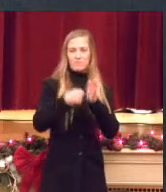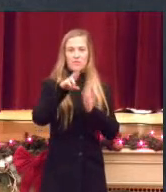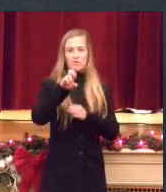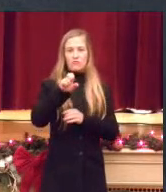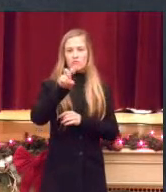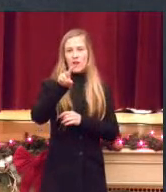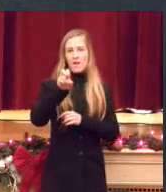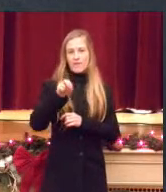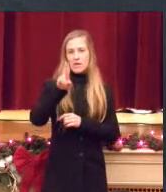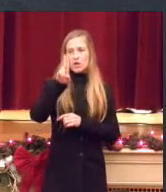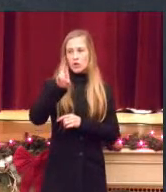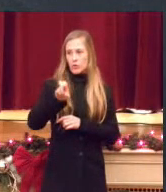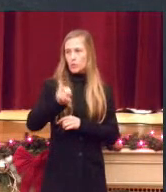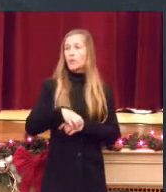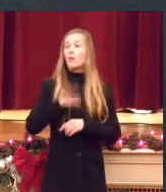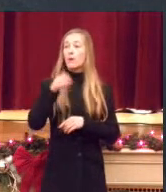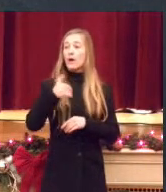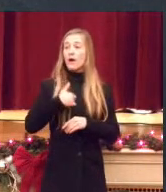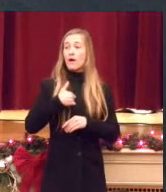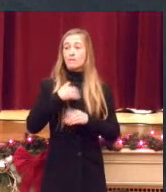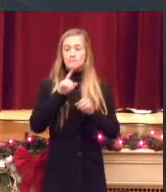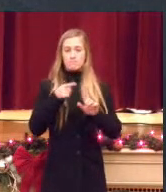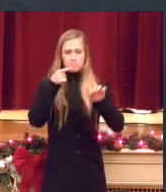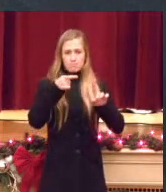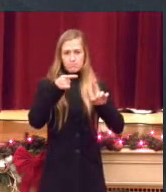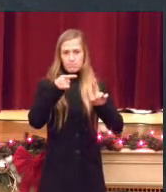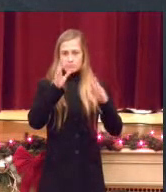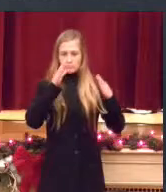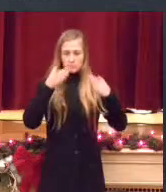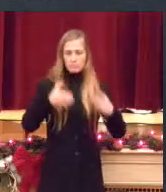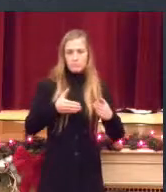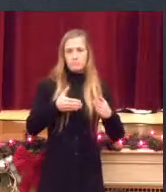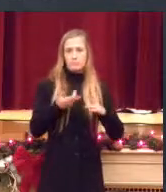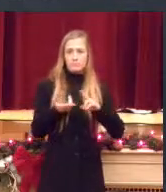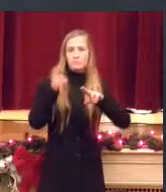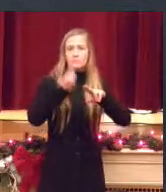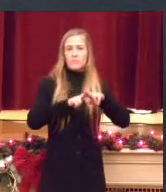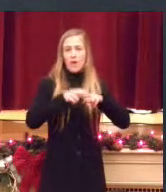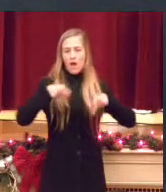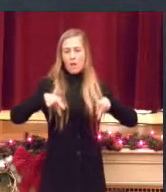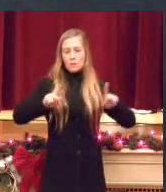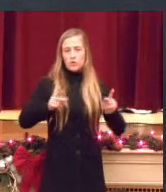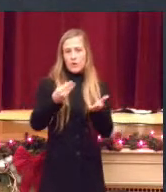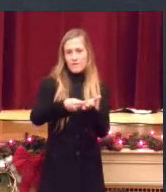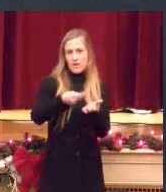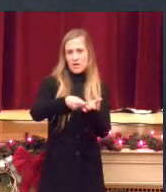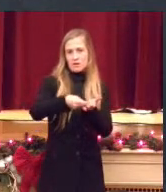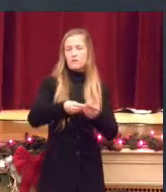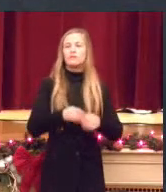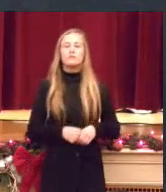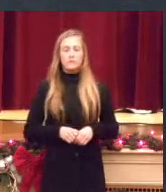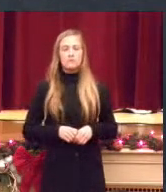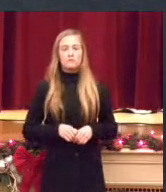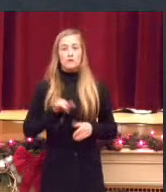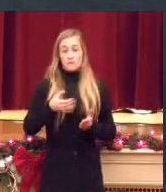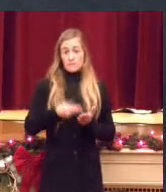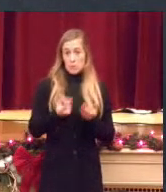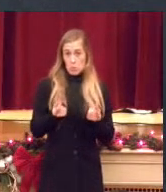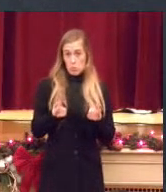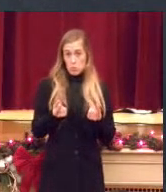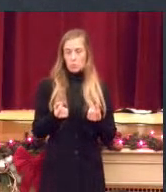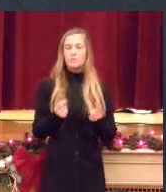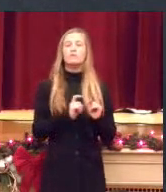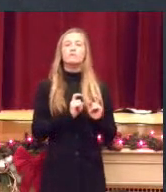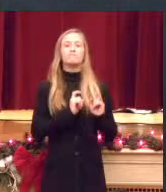significant commitment to increase what is known as opportunity funding, and that's funding that goes to